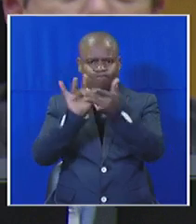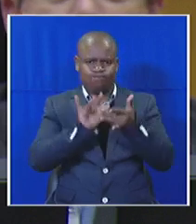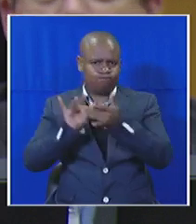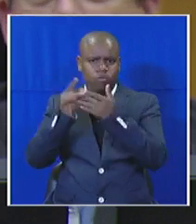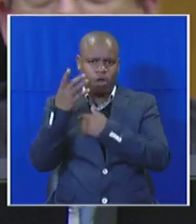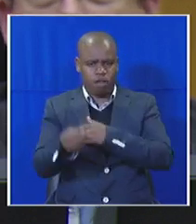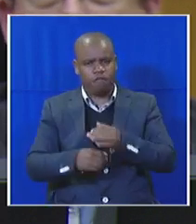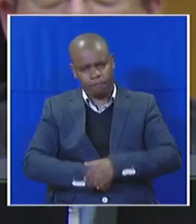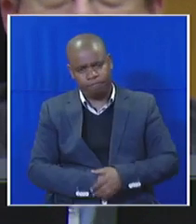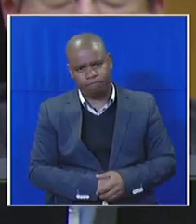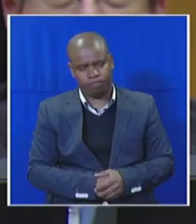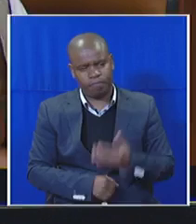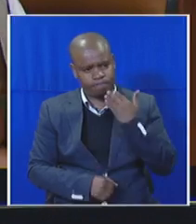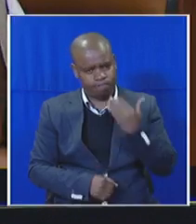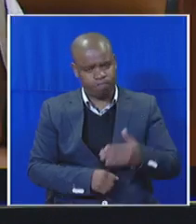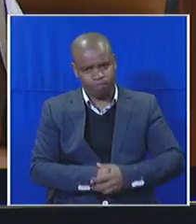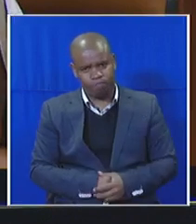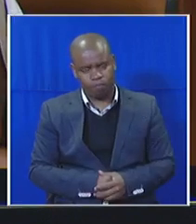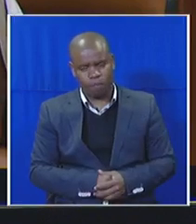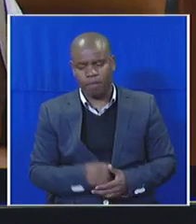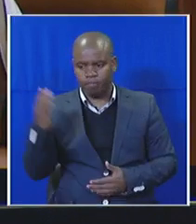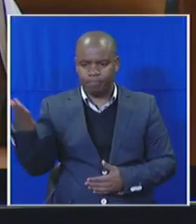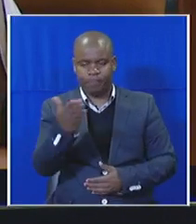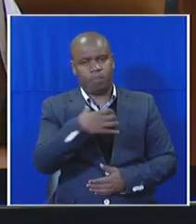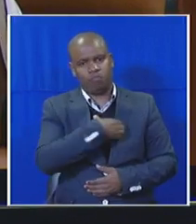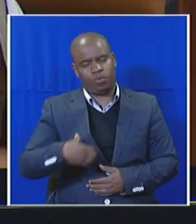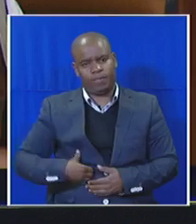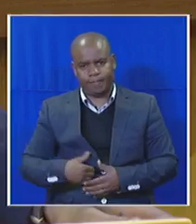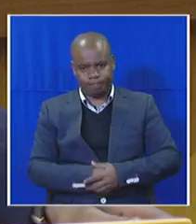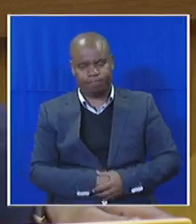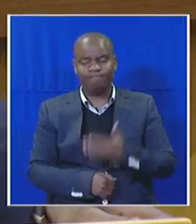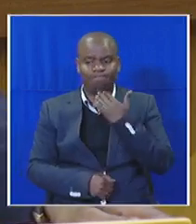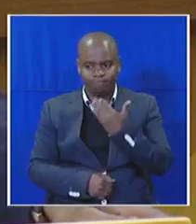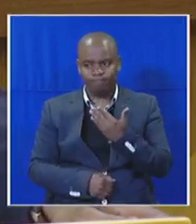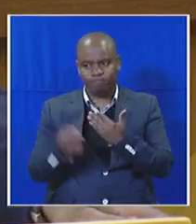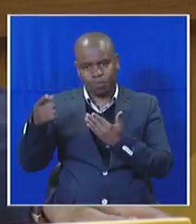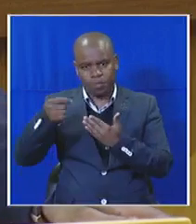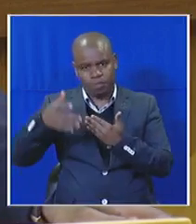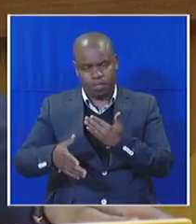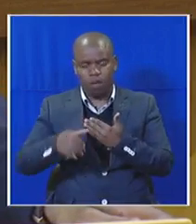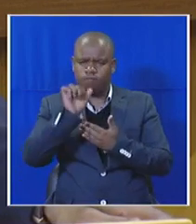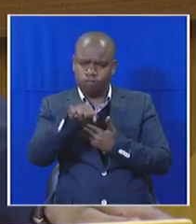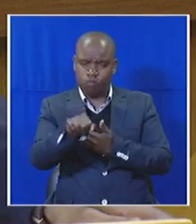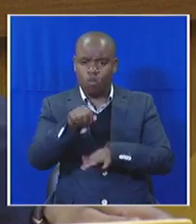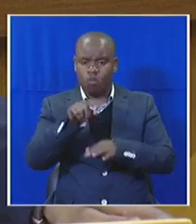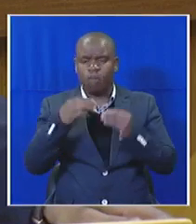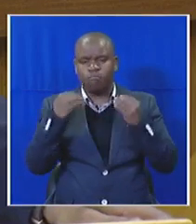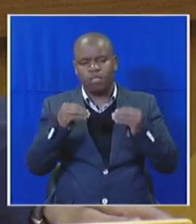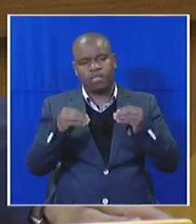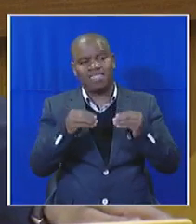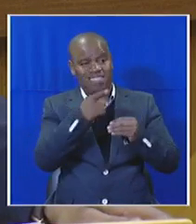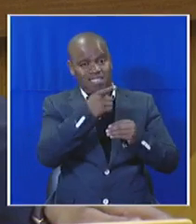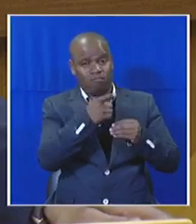Honorable President. Thank you, Honorable Speaker. Of course, part of what business